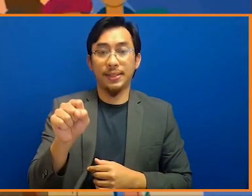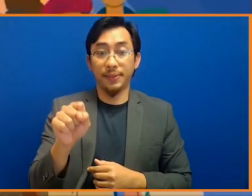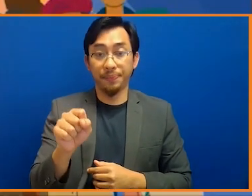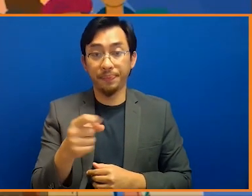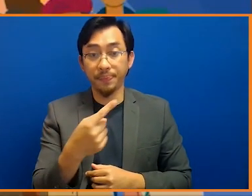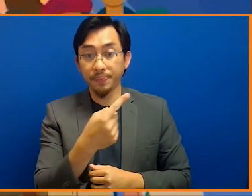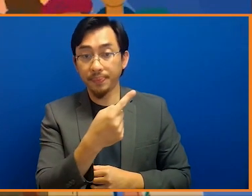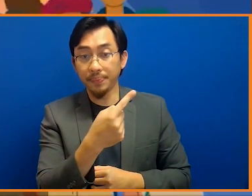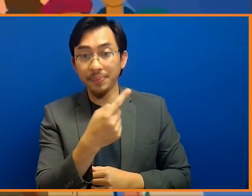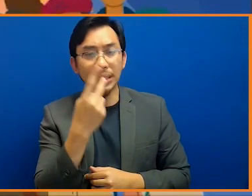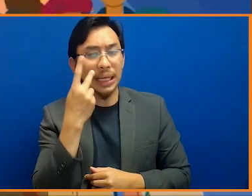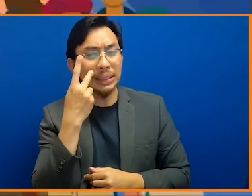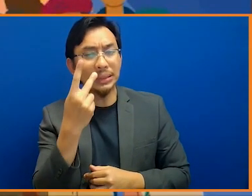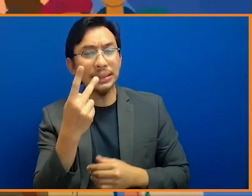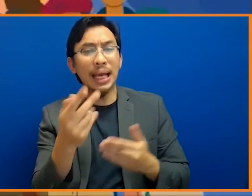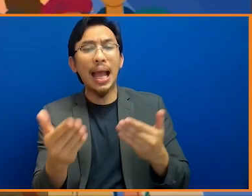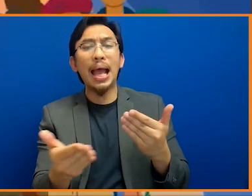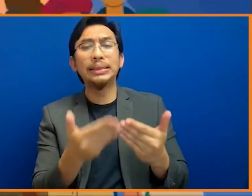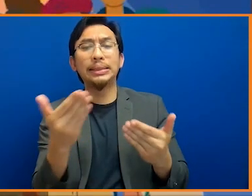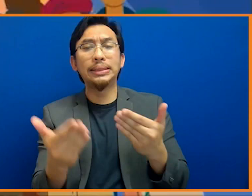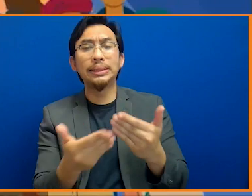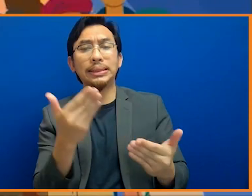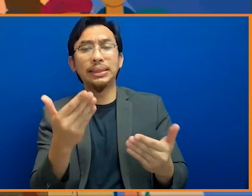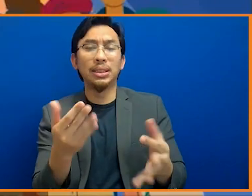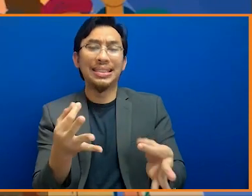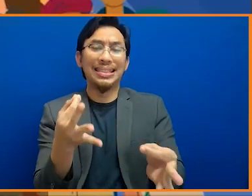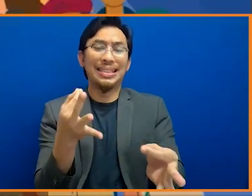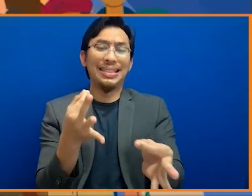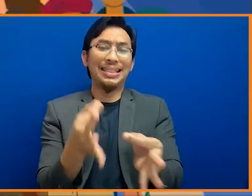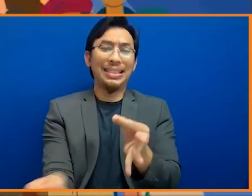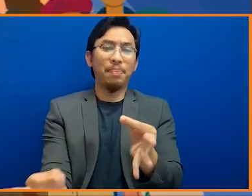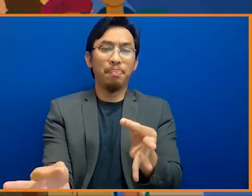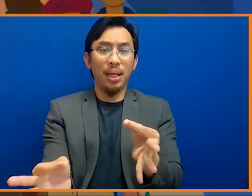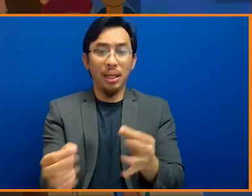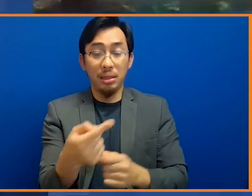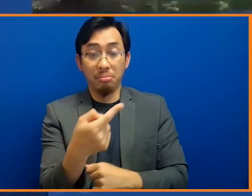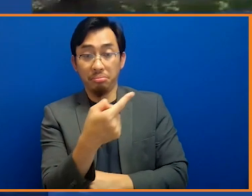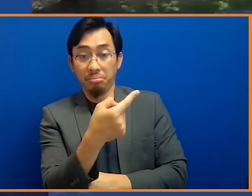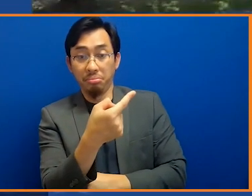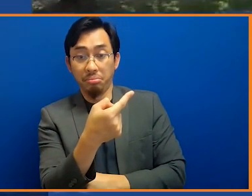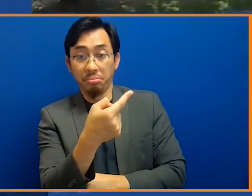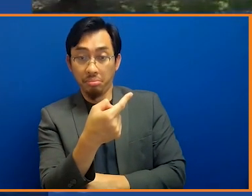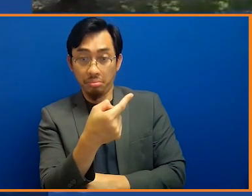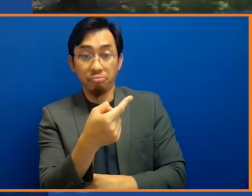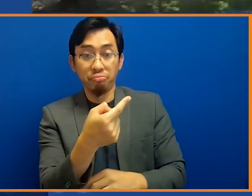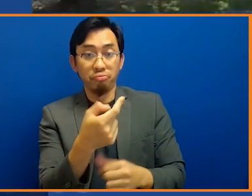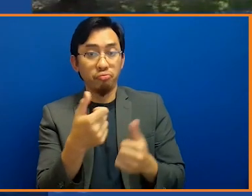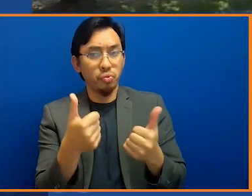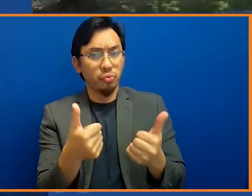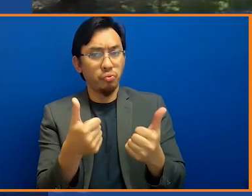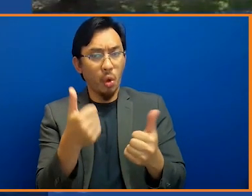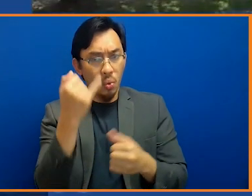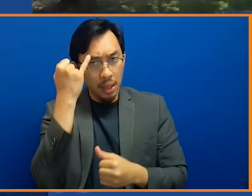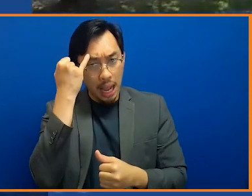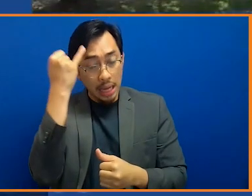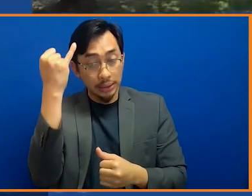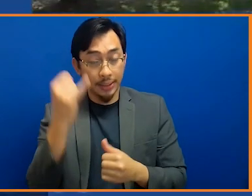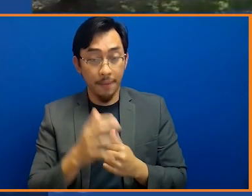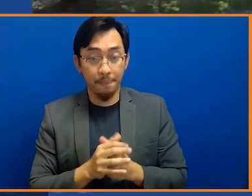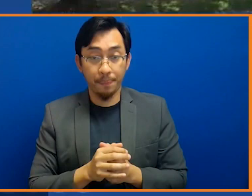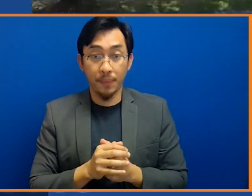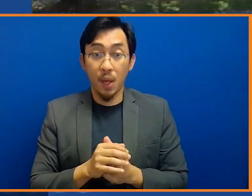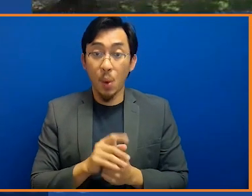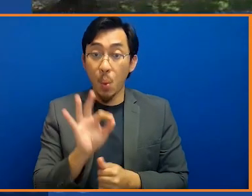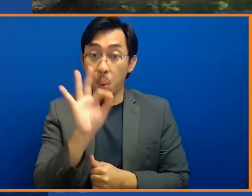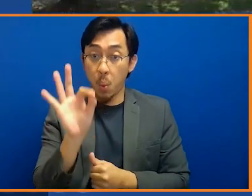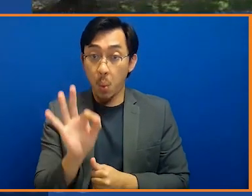Yeah, this one. It seems like easy and simple ID, but I guess this is excellent ID